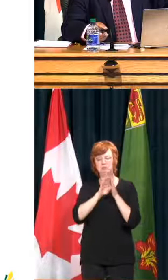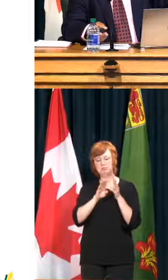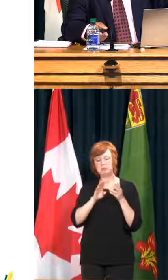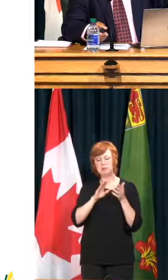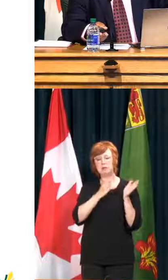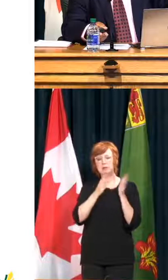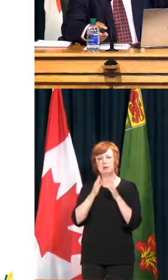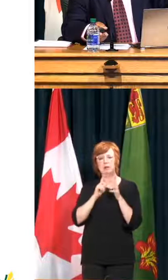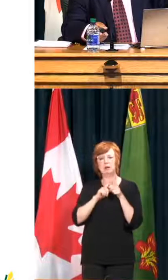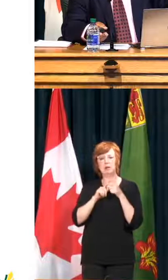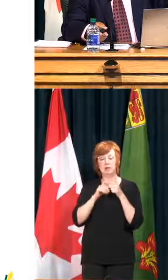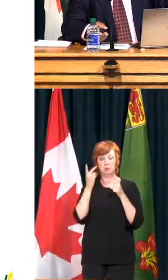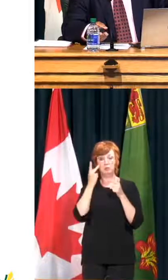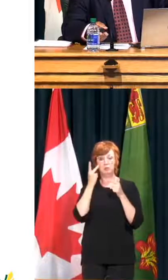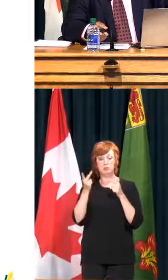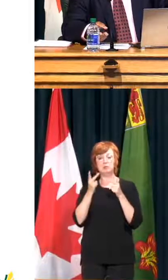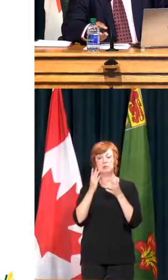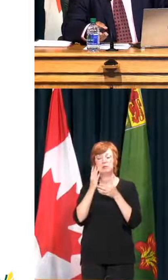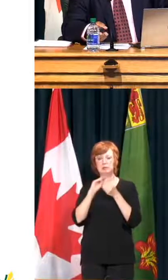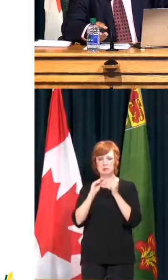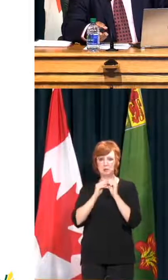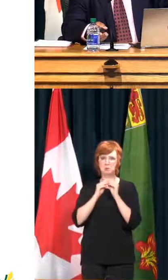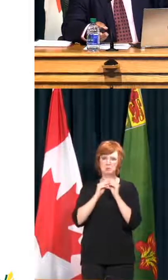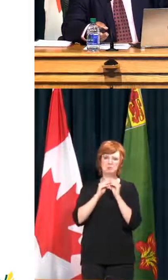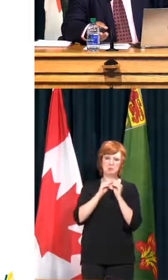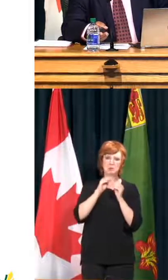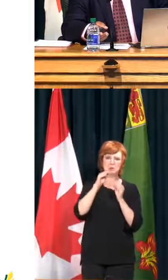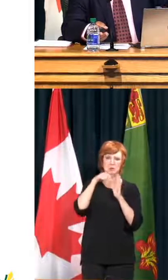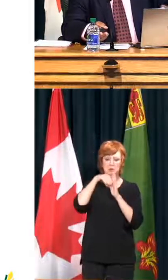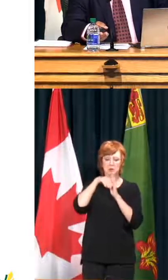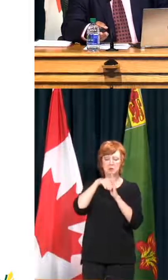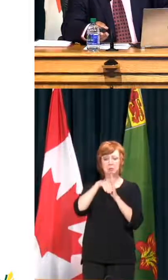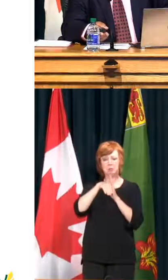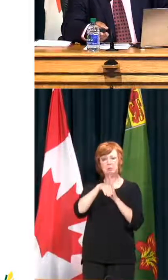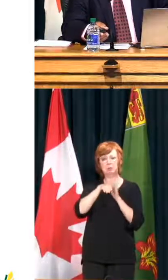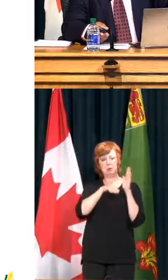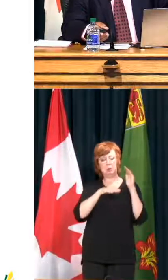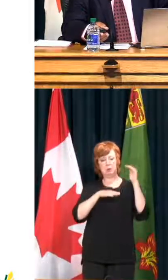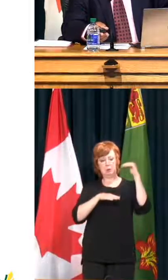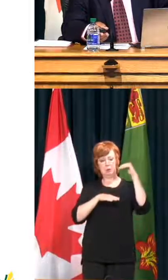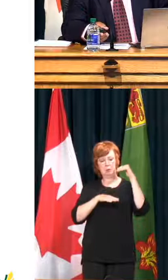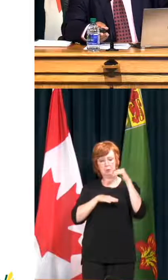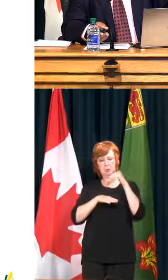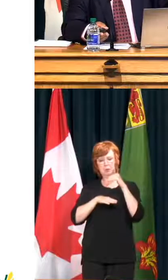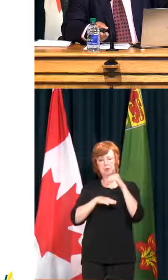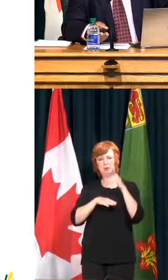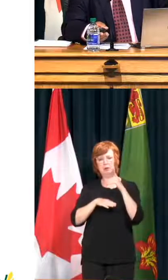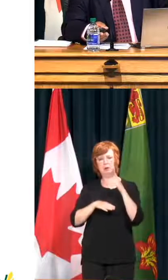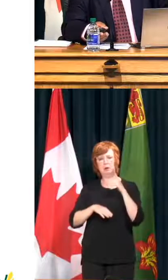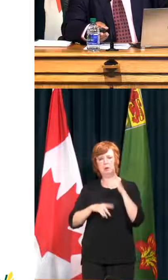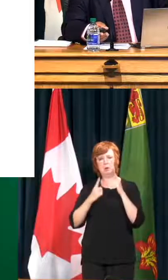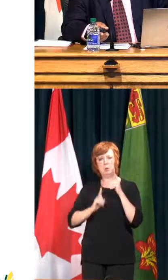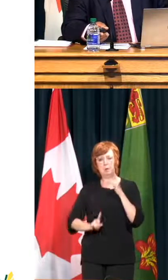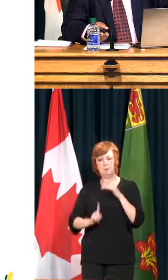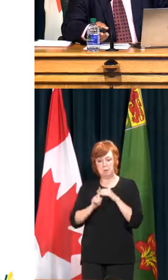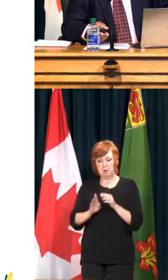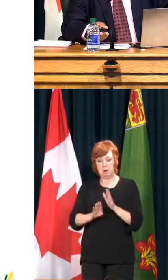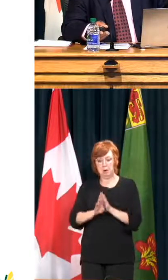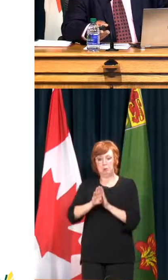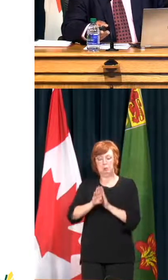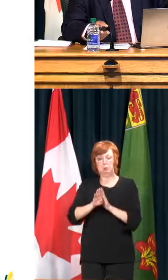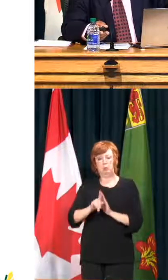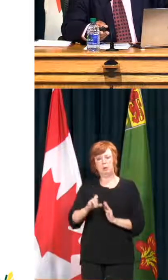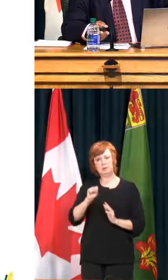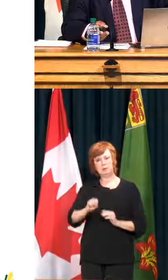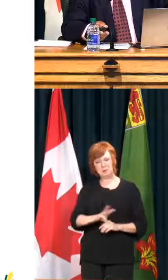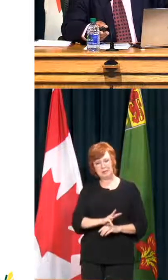small peaks. Either it's a localized outbreak like in the southwest, which is now settling down, or small clusters. So we will continue